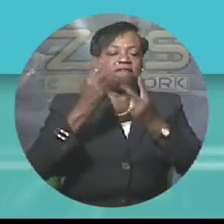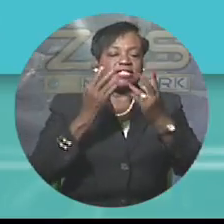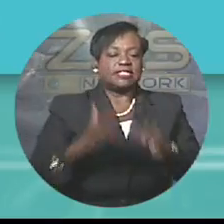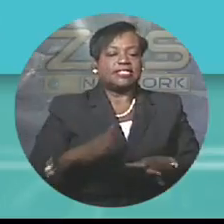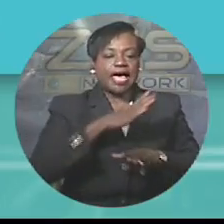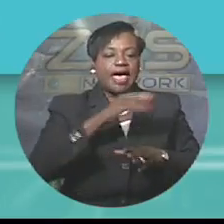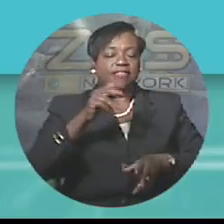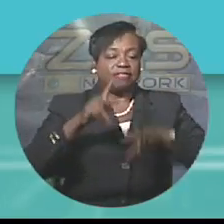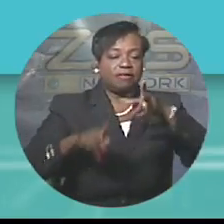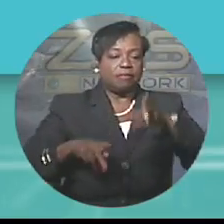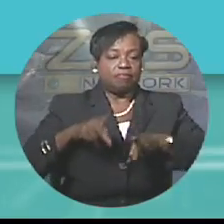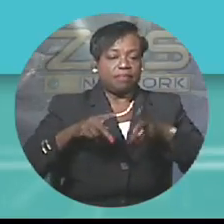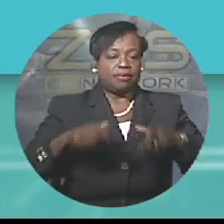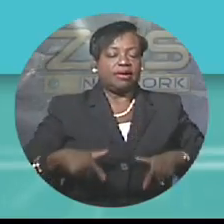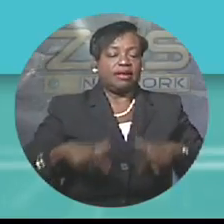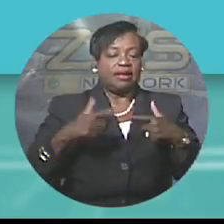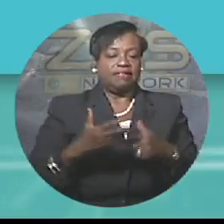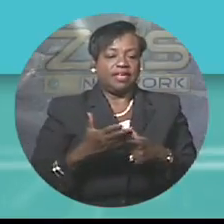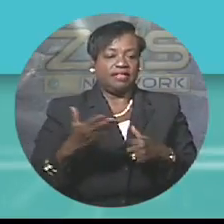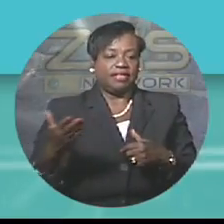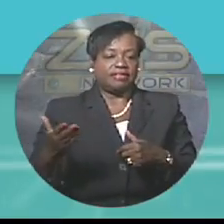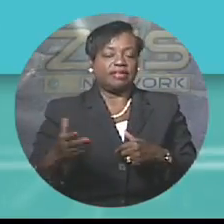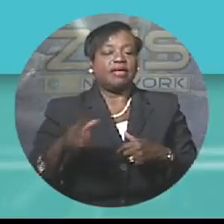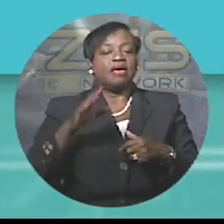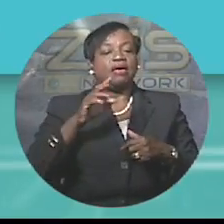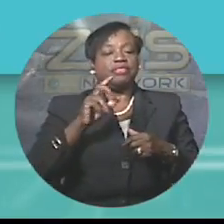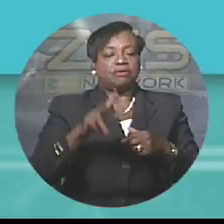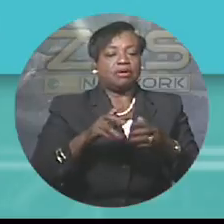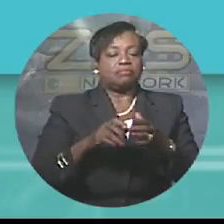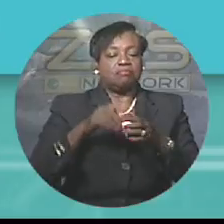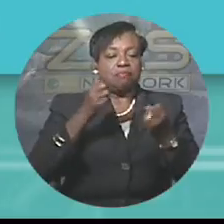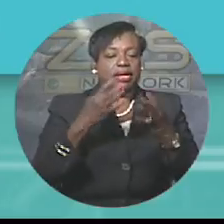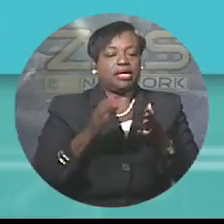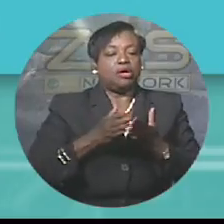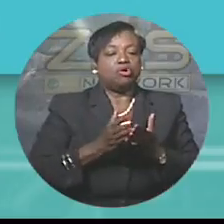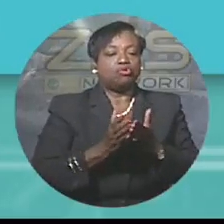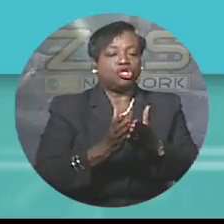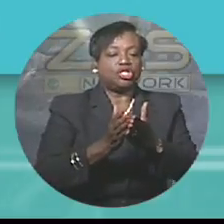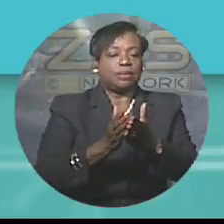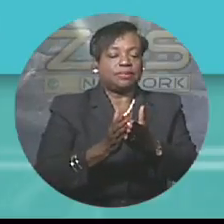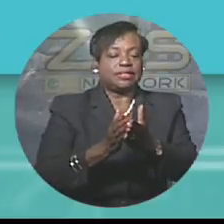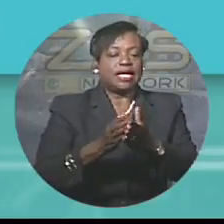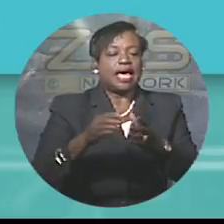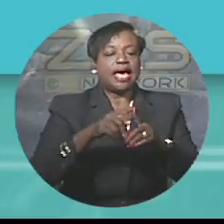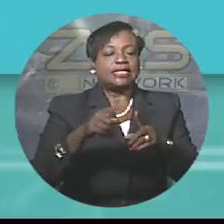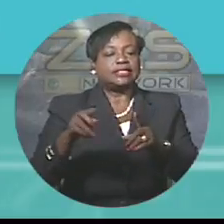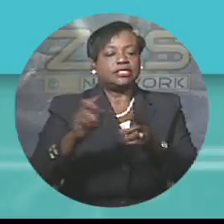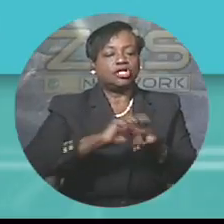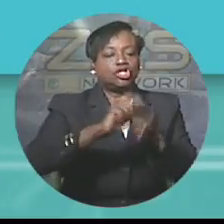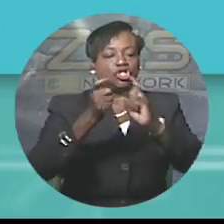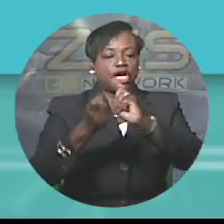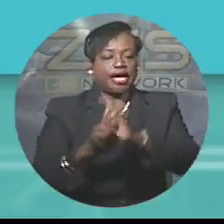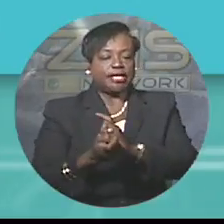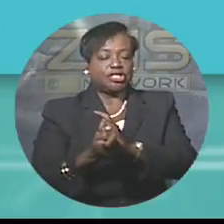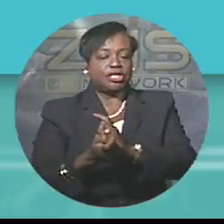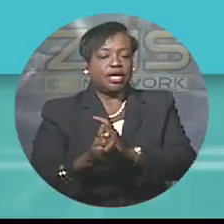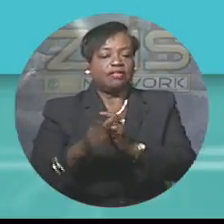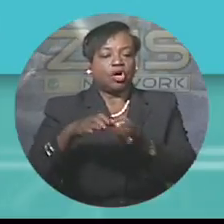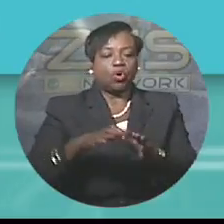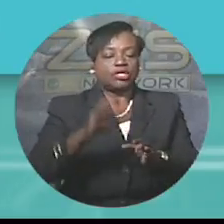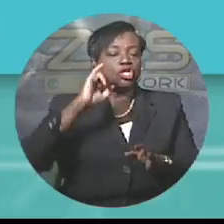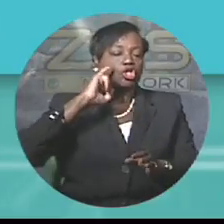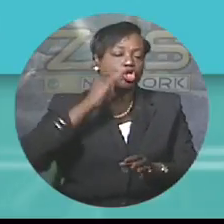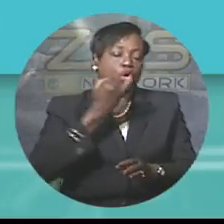also reporting that 5 cruise ships have rerouted away from ports of the Bahamas to other destinations. Now, Tourism's Director General Joy Jibrilu said